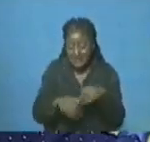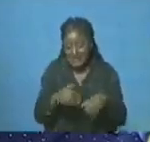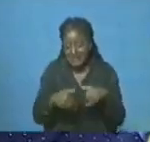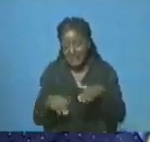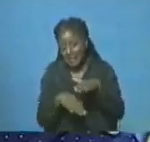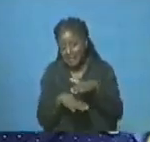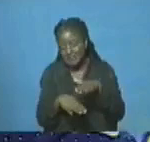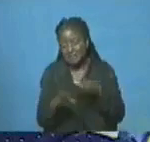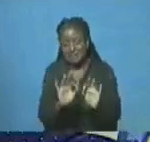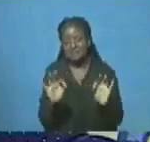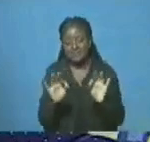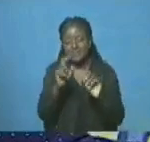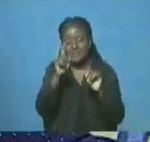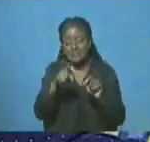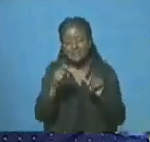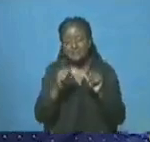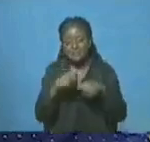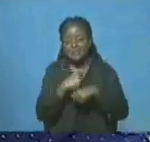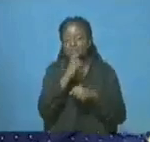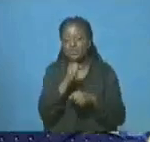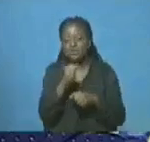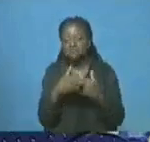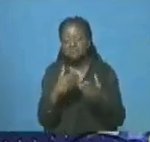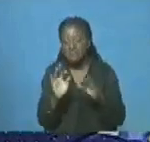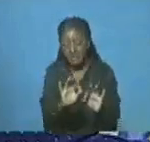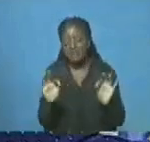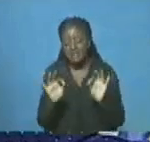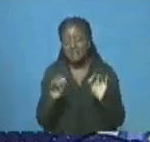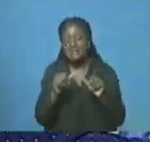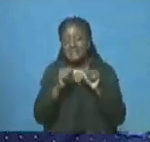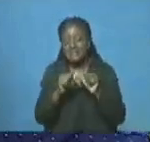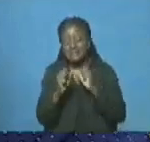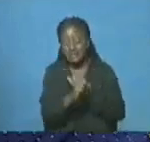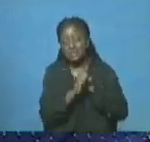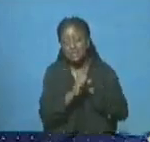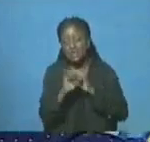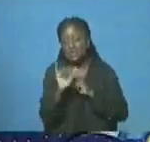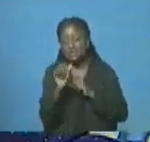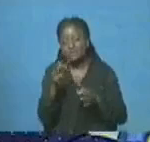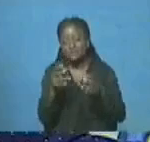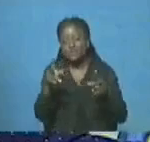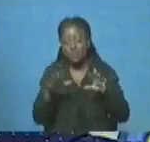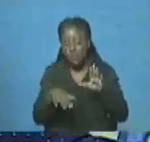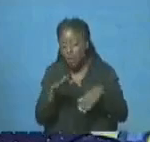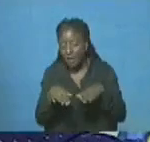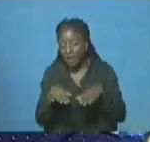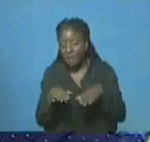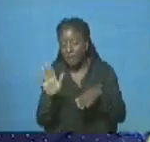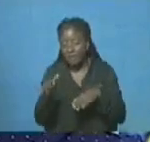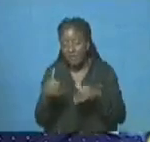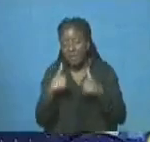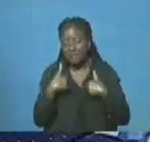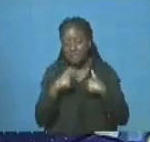fence. And so you still have to make sure that even though it's fenced in, it's still secured. And also, if you're walking your animal, it should be